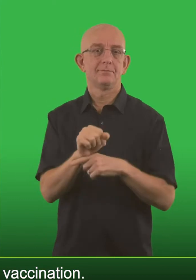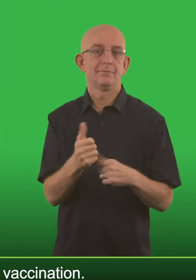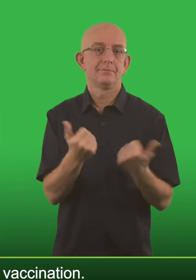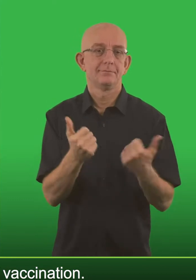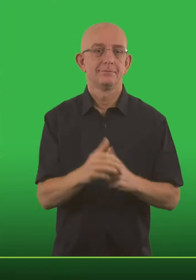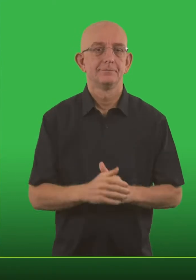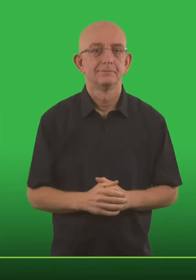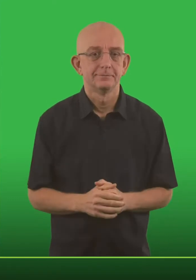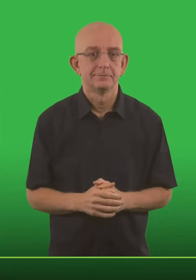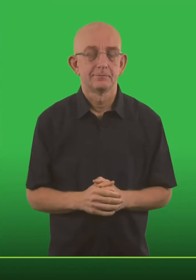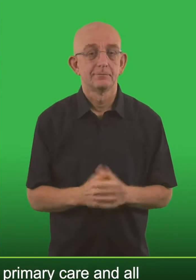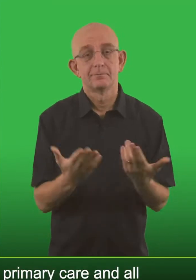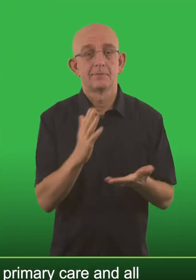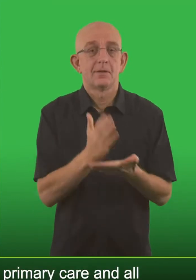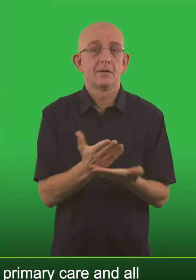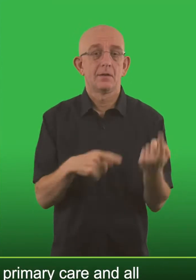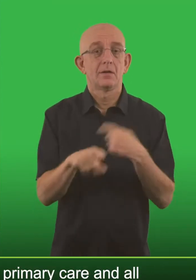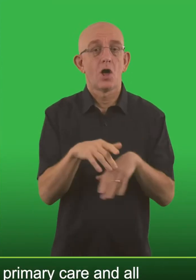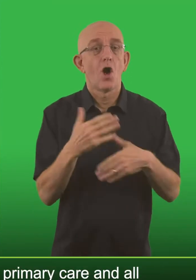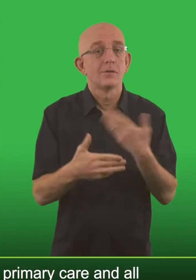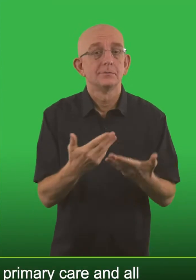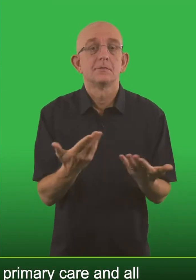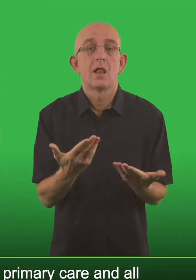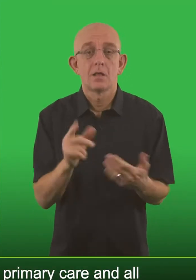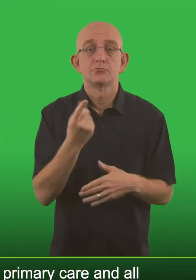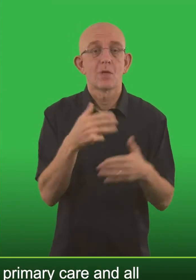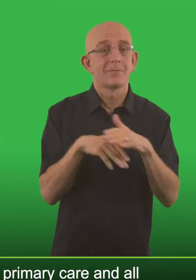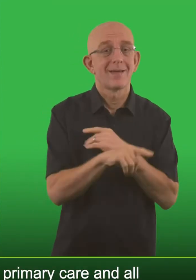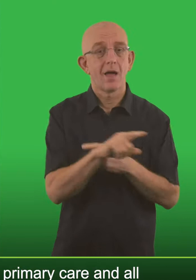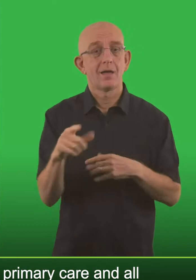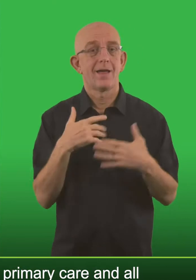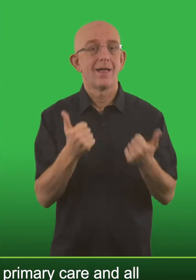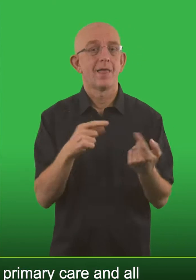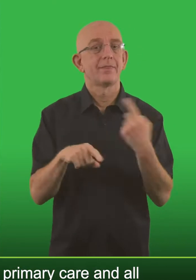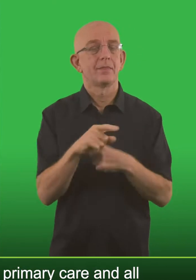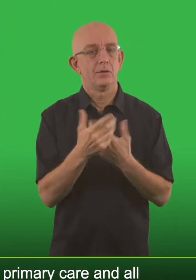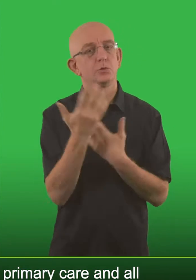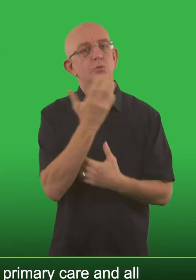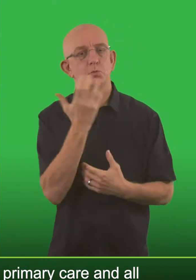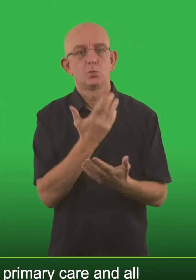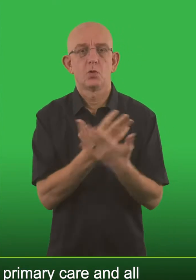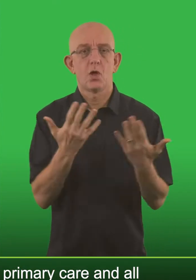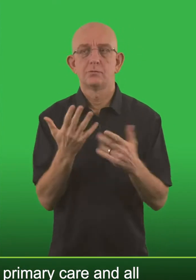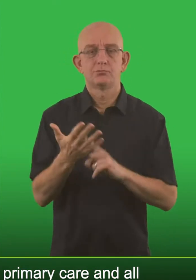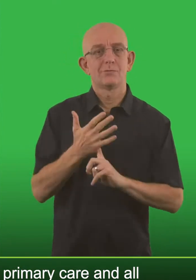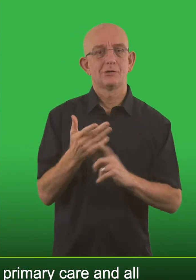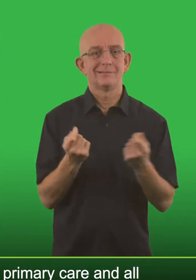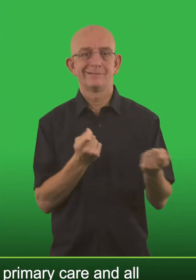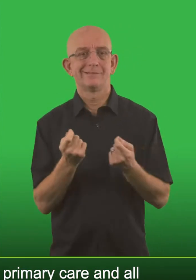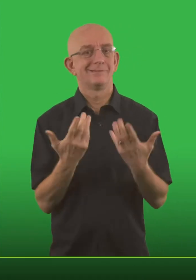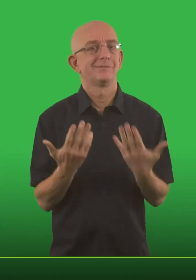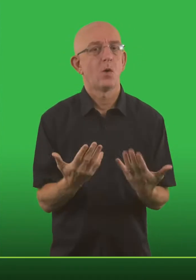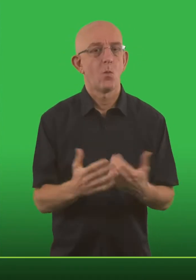of vaccination. It is fair to say, however, that hospitals and primary care and all health services are experiencing quite a bit of pressure